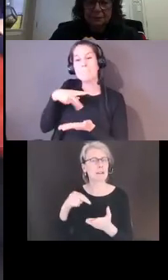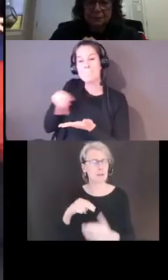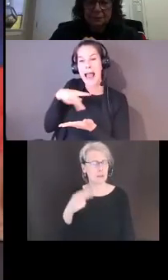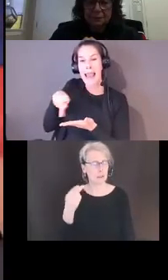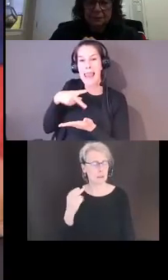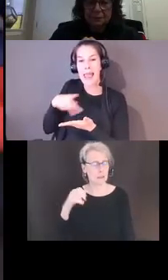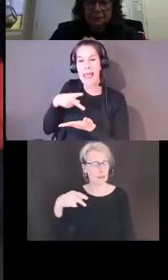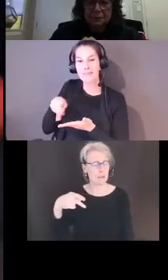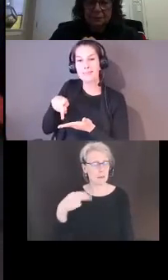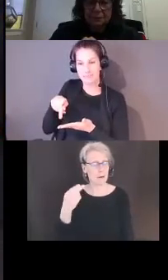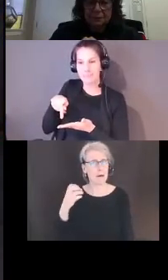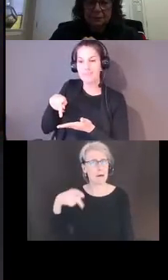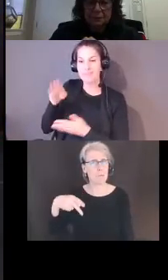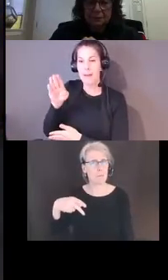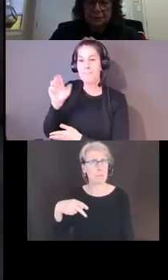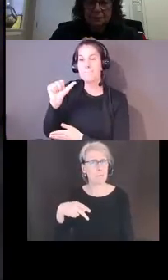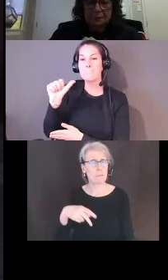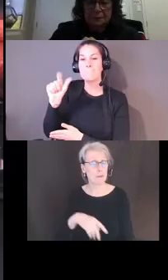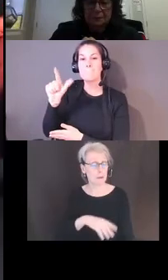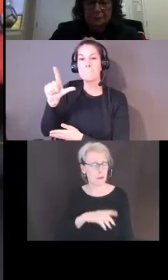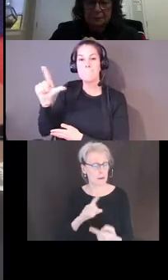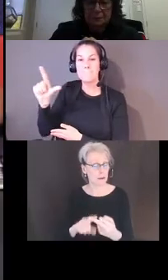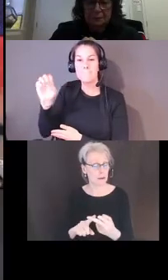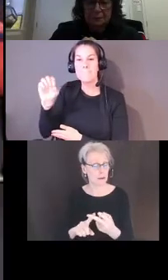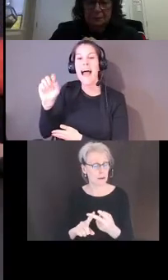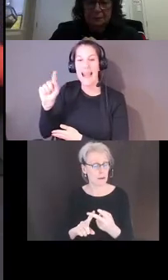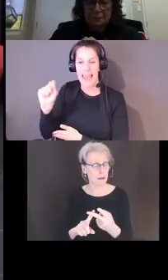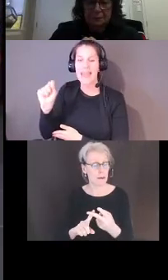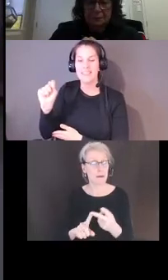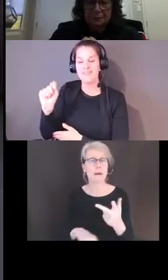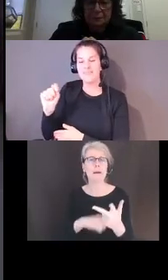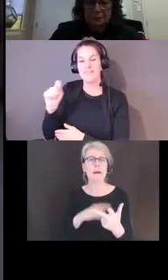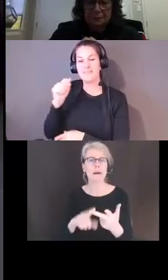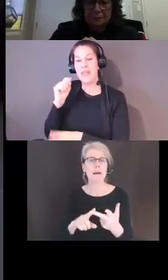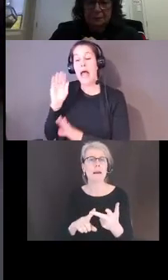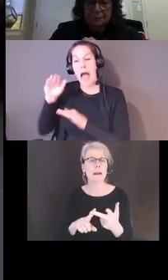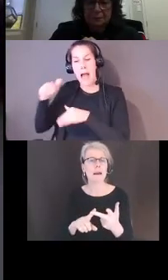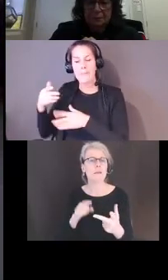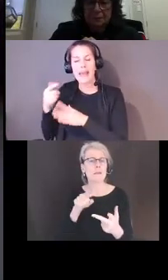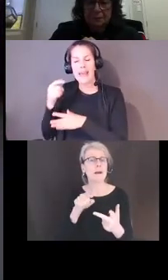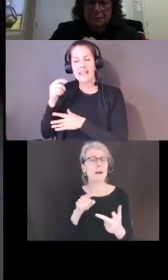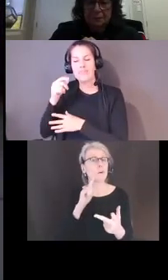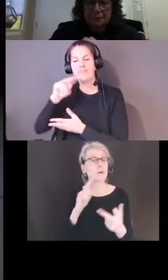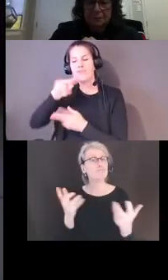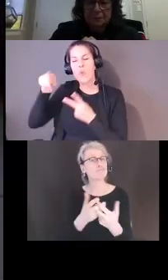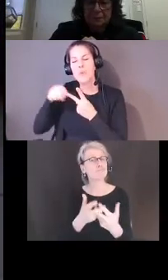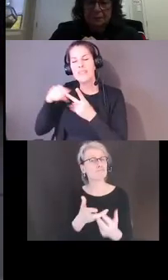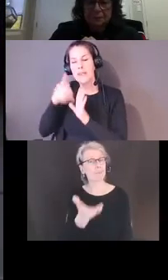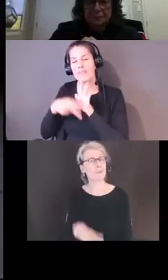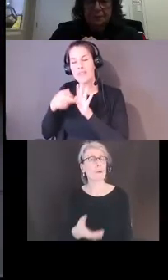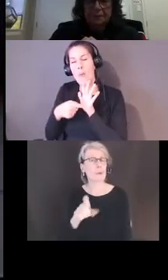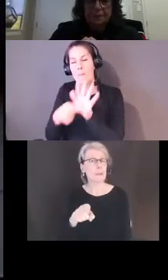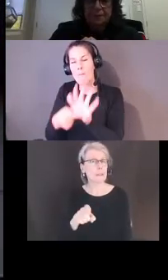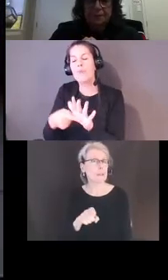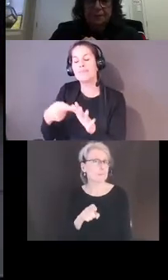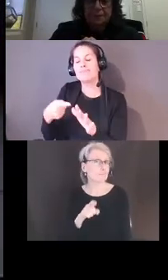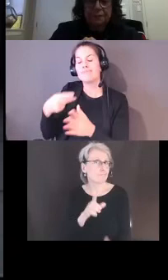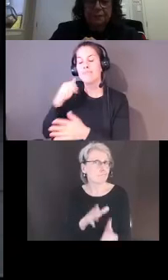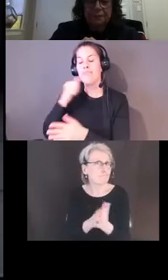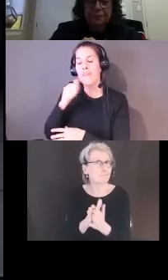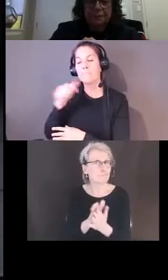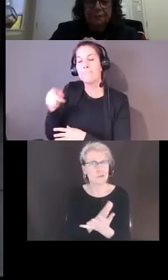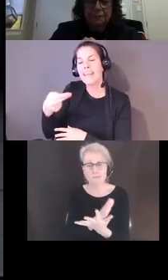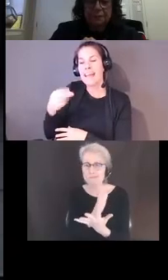tap routine. We really try to choose disciplines of dance that we know will fit the needs of the children and what they're most interested in, so that they